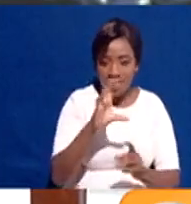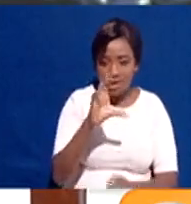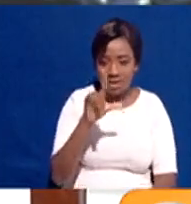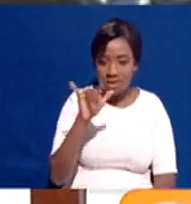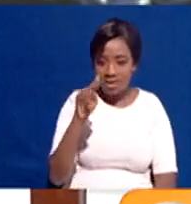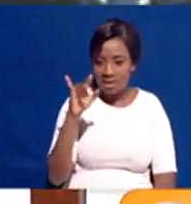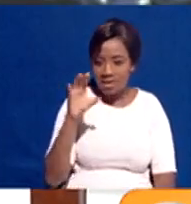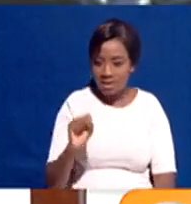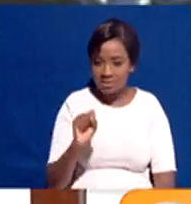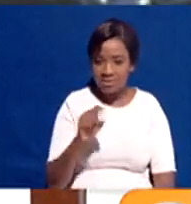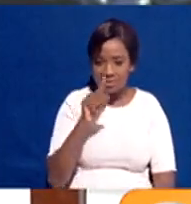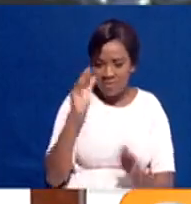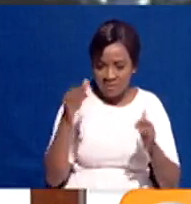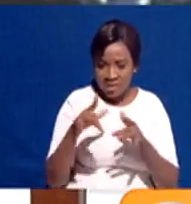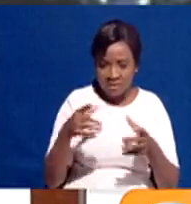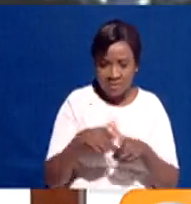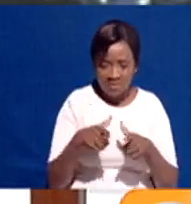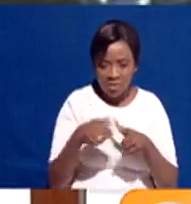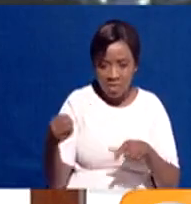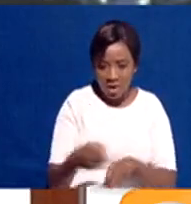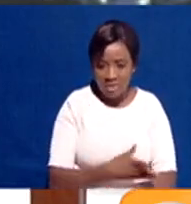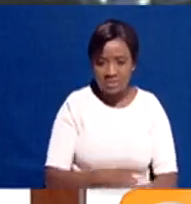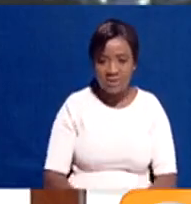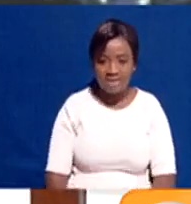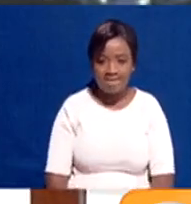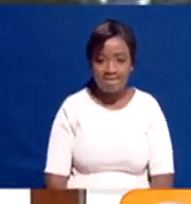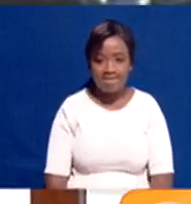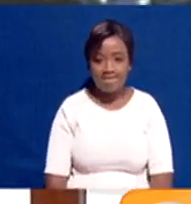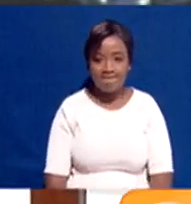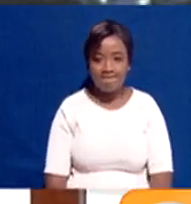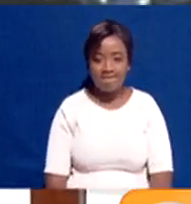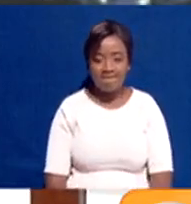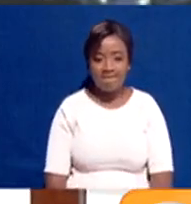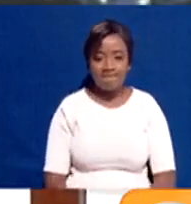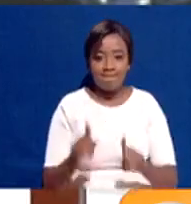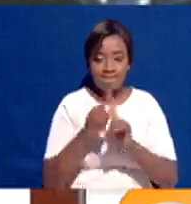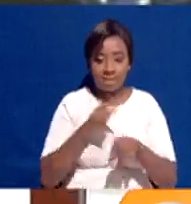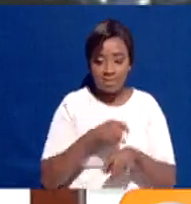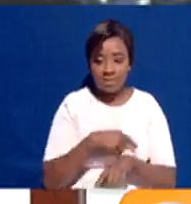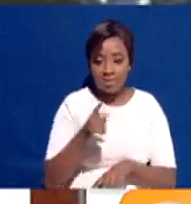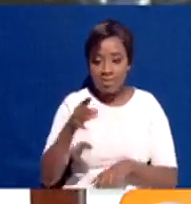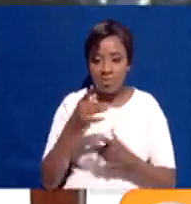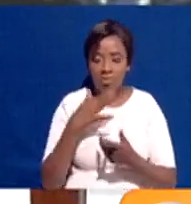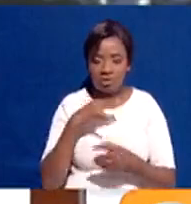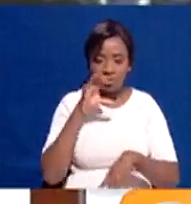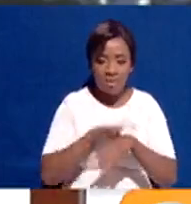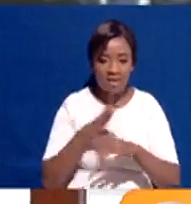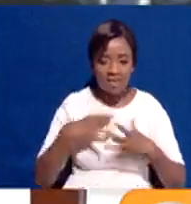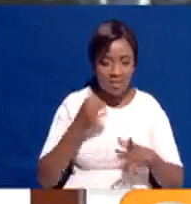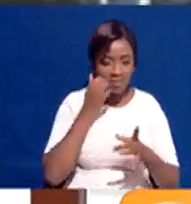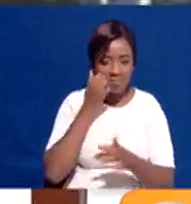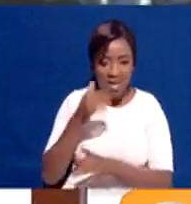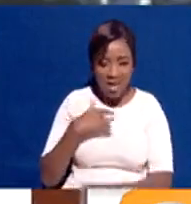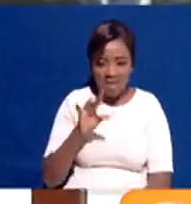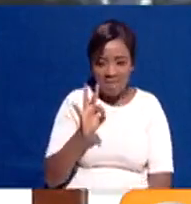at cervical cancer, which is also harming a lot of the women. Even as I was going out looking for the fistula patients, quite a